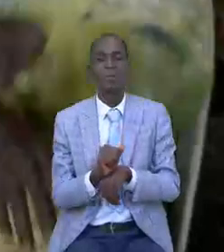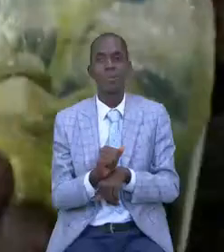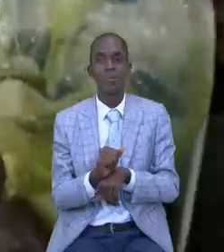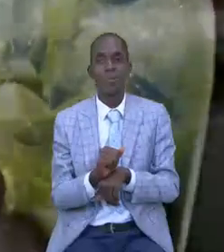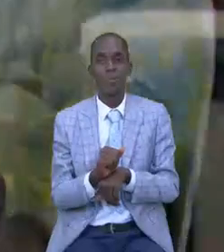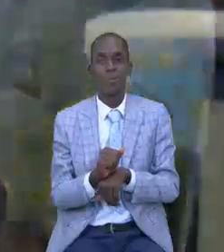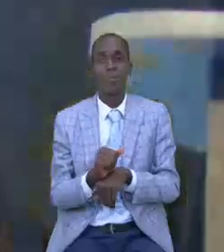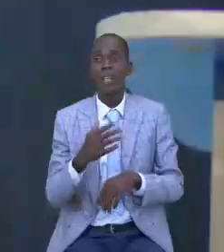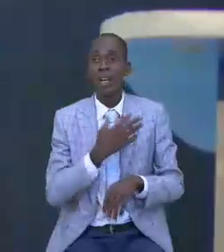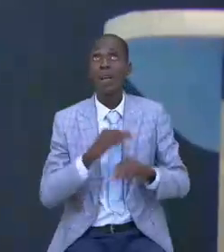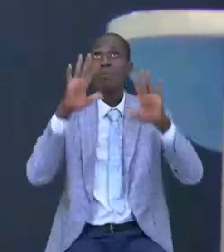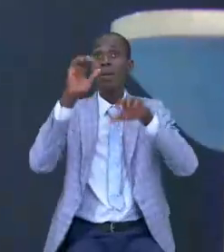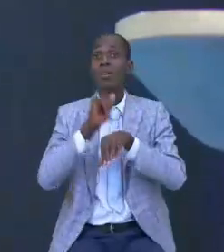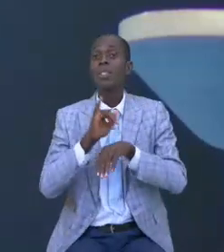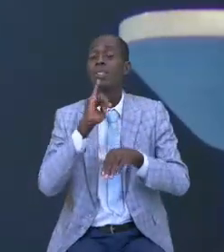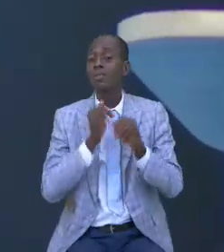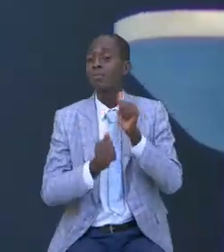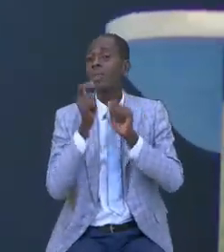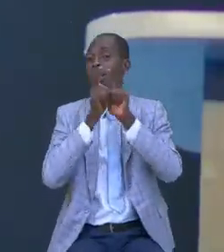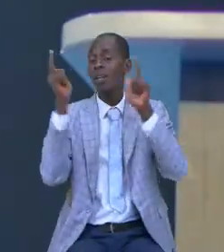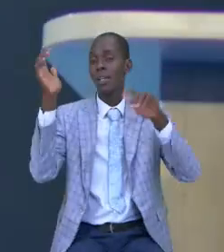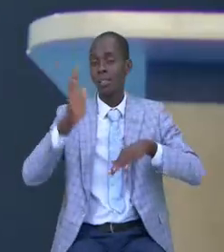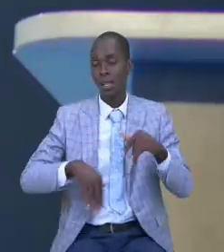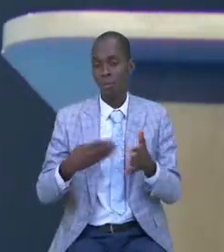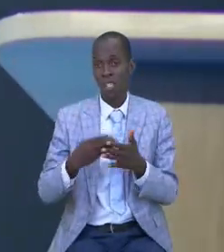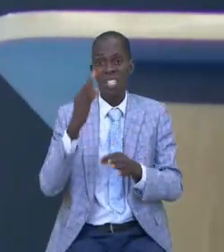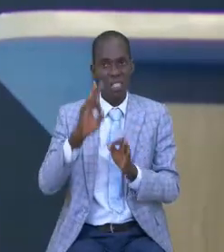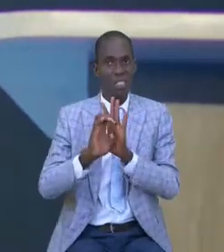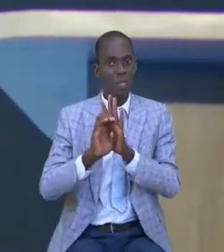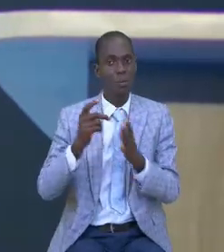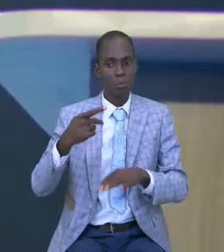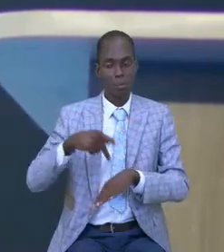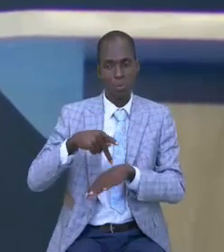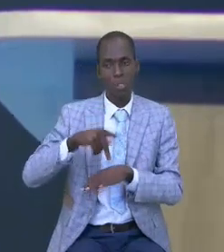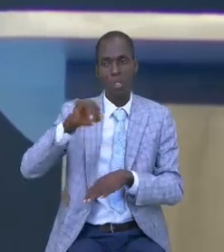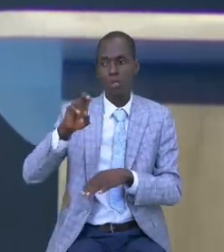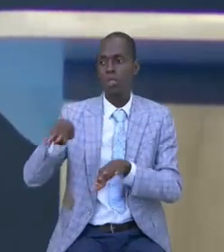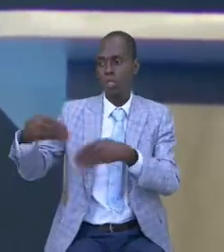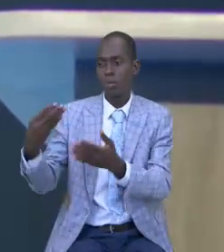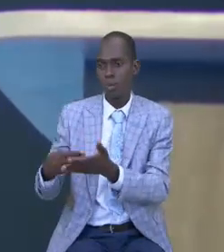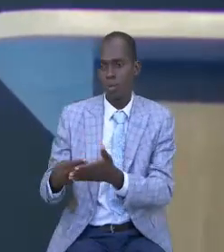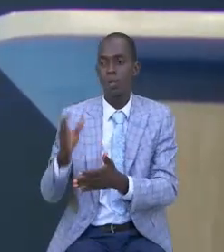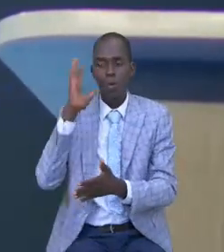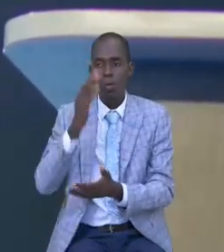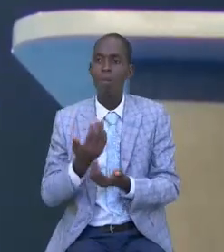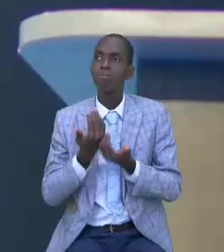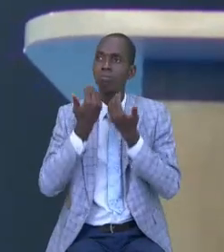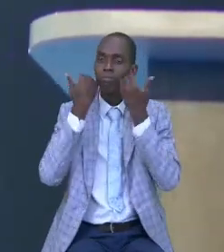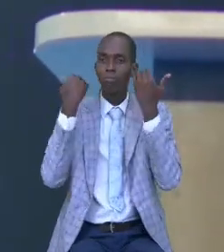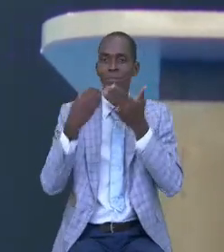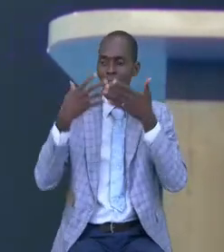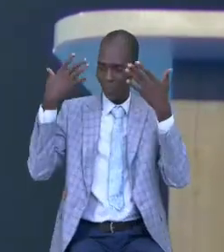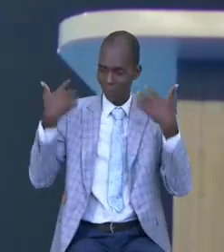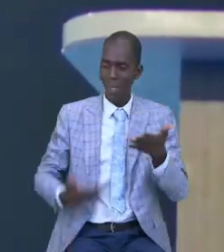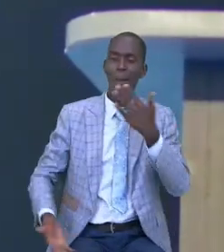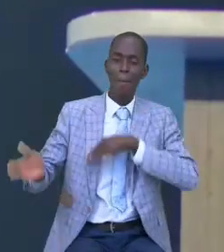And miracle is greater than money. If Peter had given him money, he'll finish the money and come back to that place,